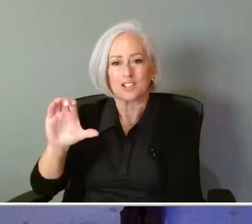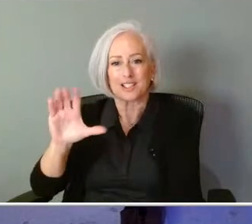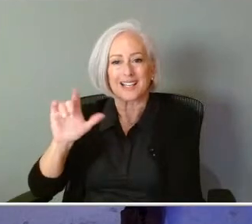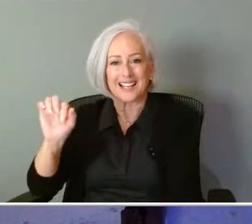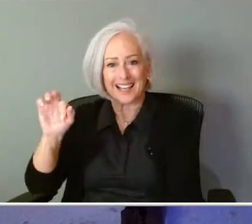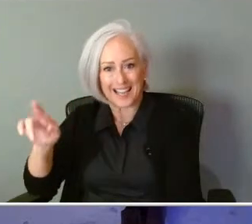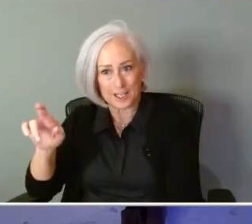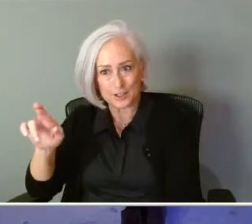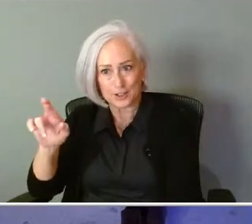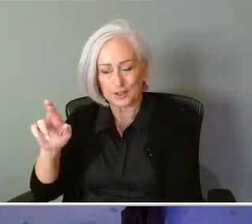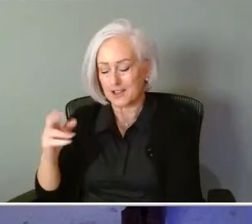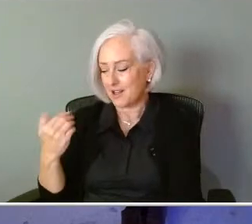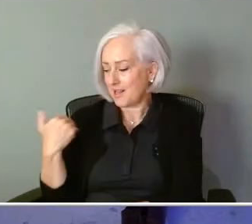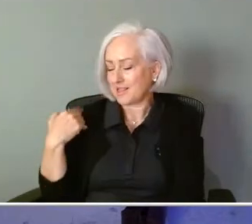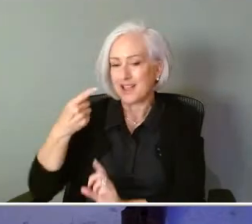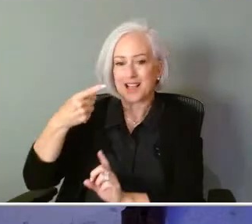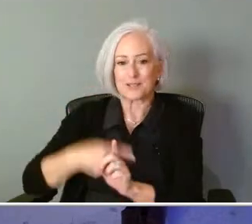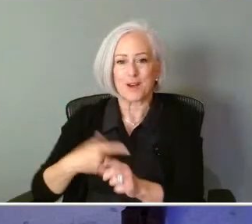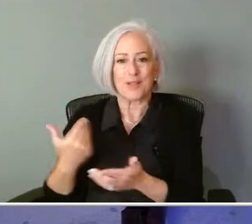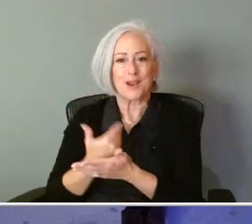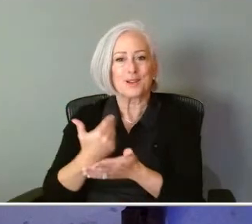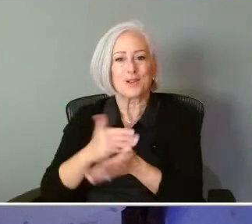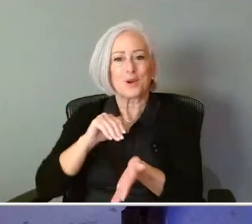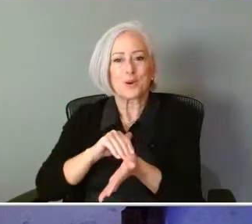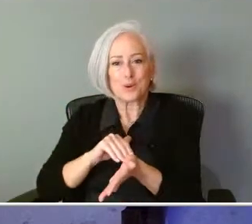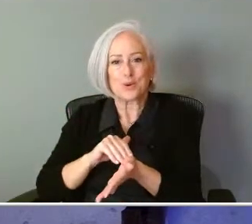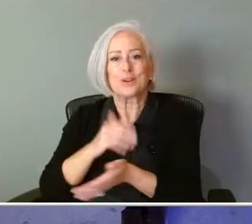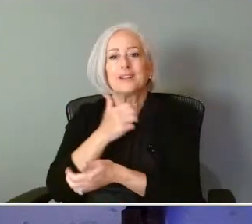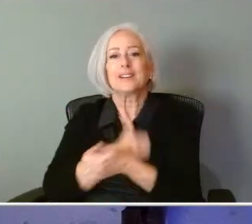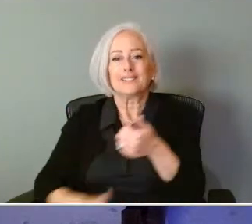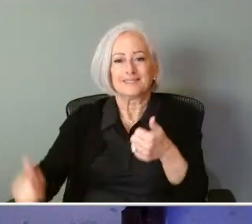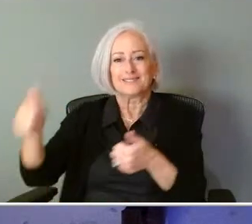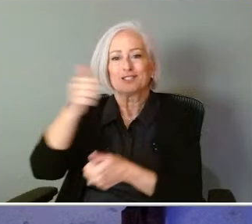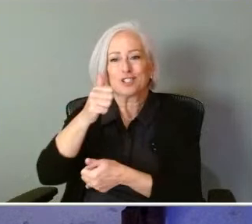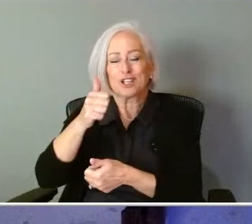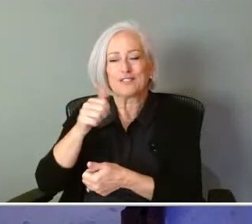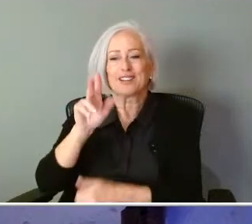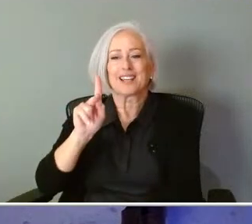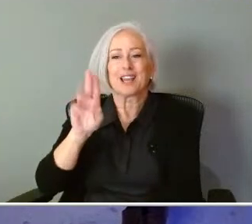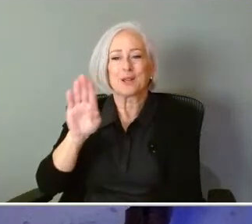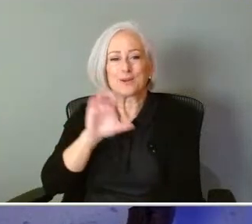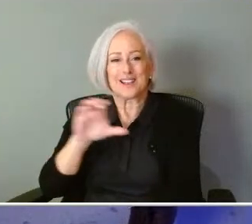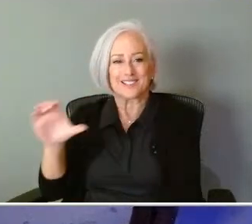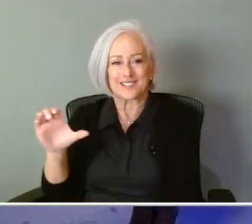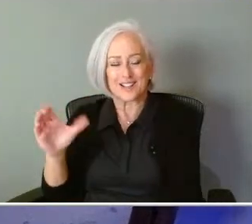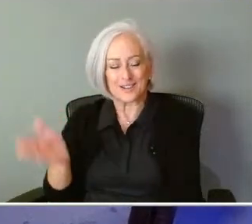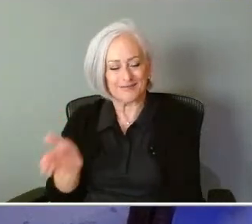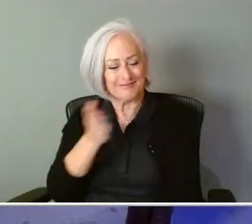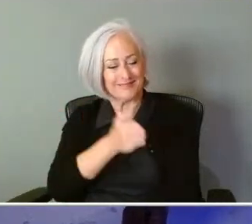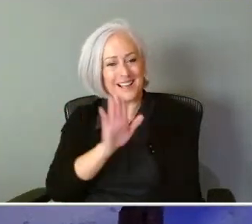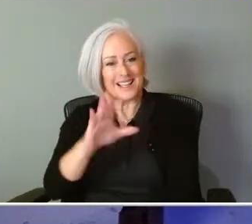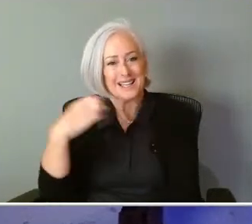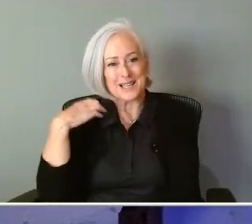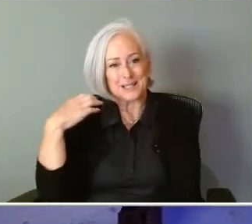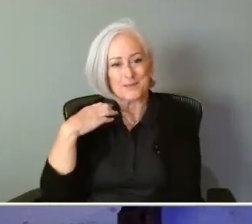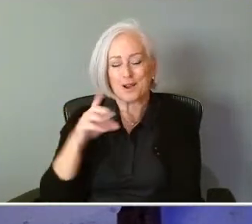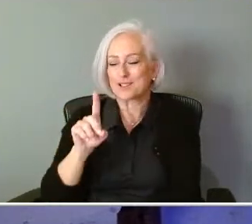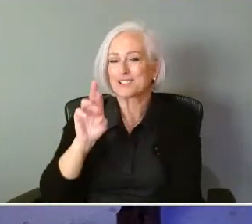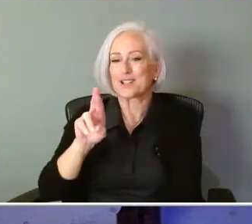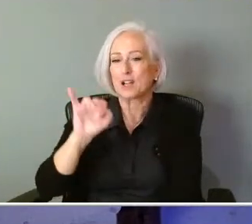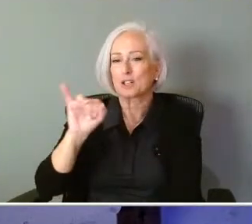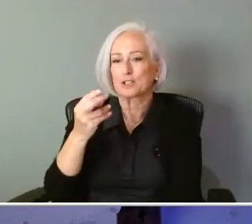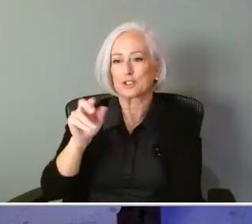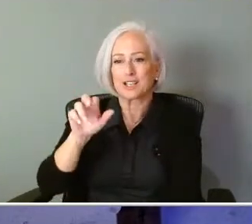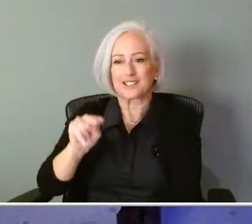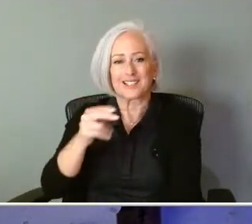new physician-in-chief at the University of Kansas Cancer Center. We're also joined across the table by his boss, Dr. Roy Jensen. He is the director and